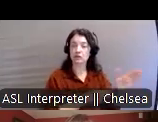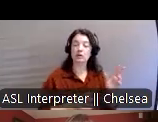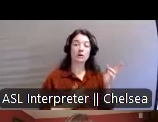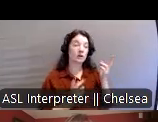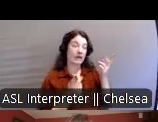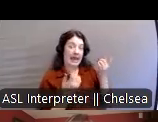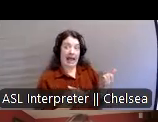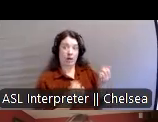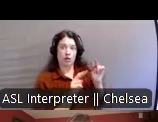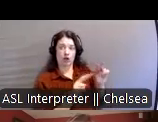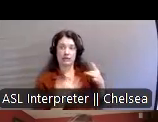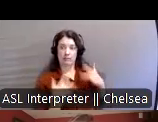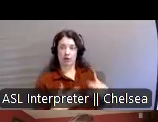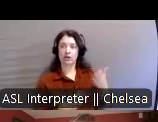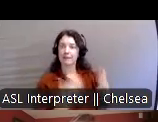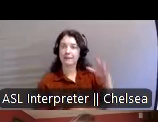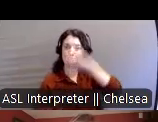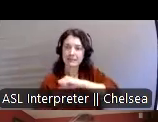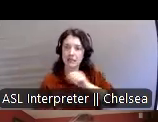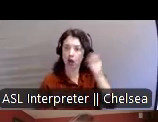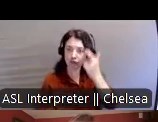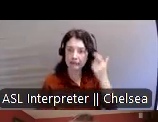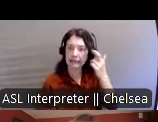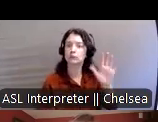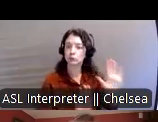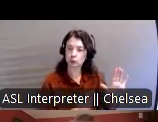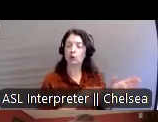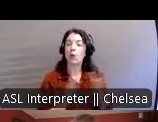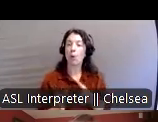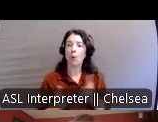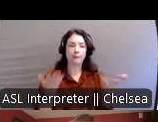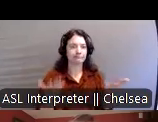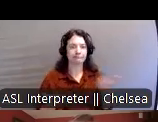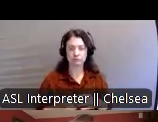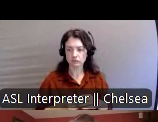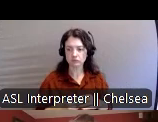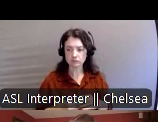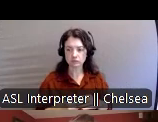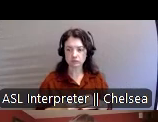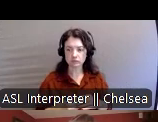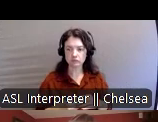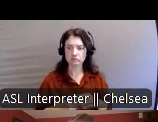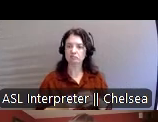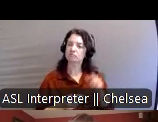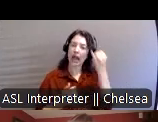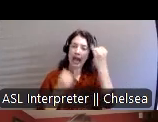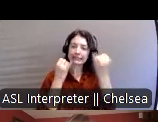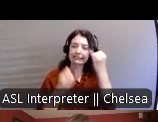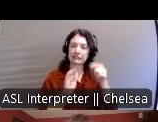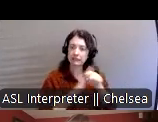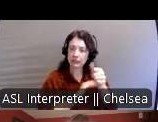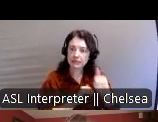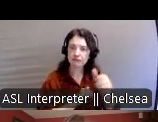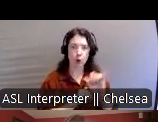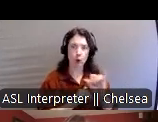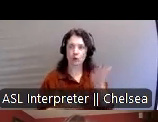suicidality may be missed. Standardizing tools and ensuring all agencies apply them in some way would greatly